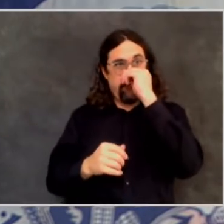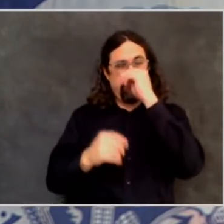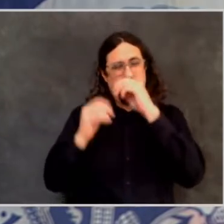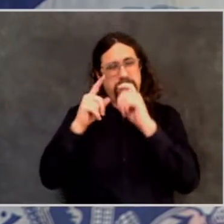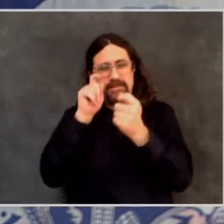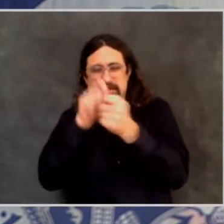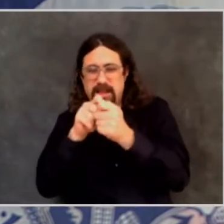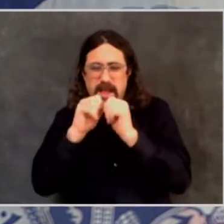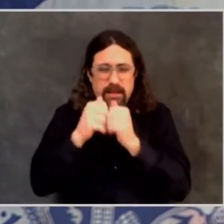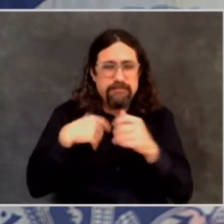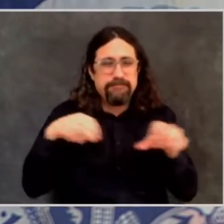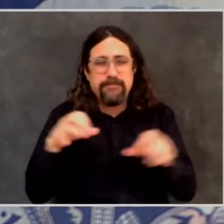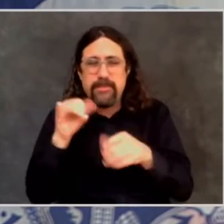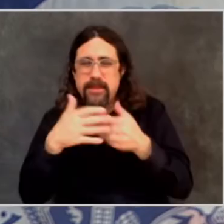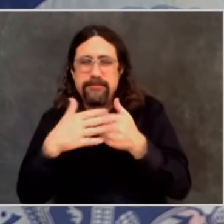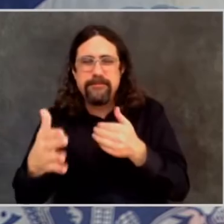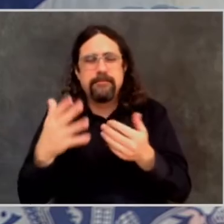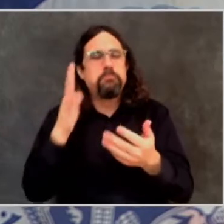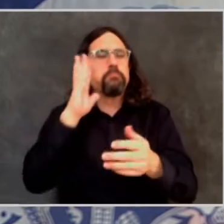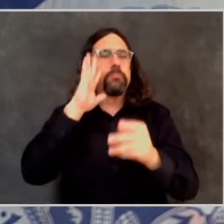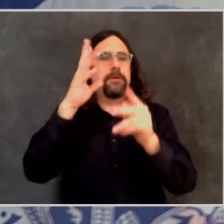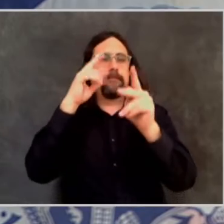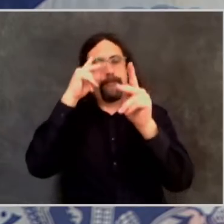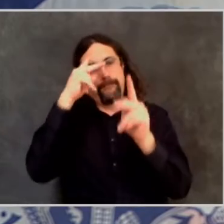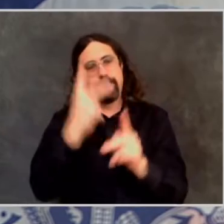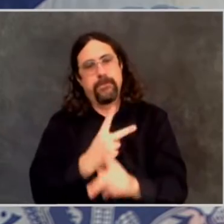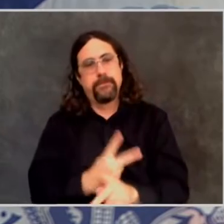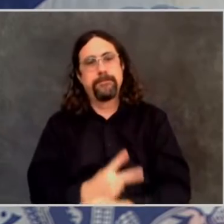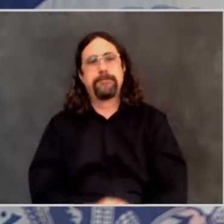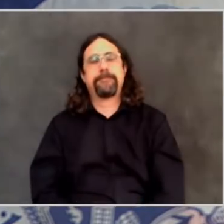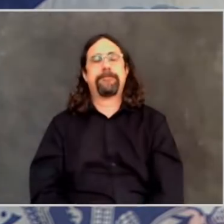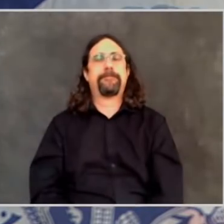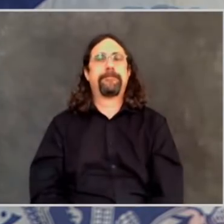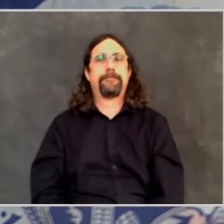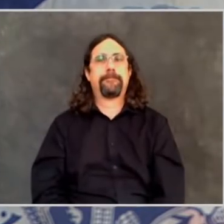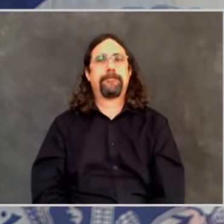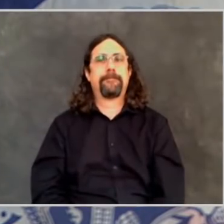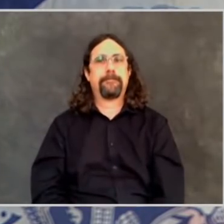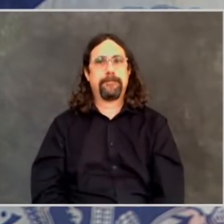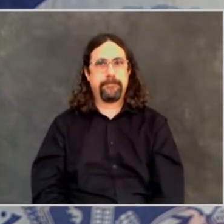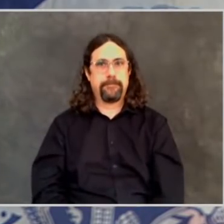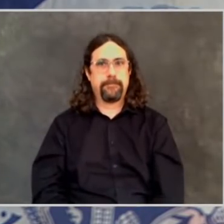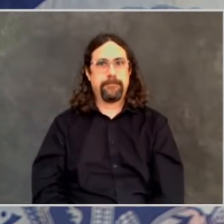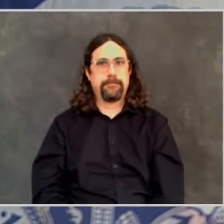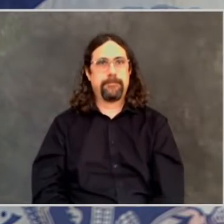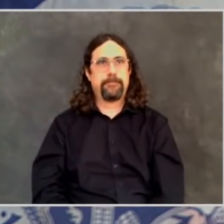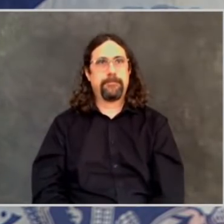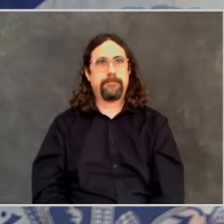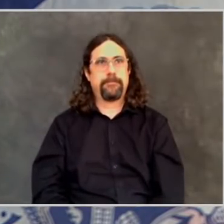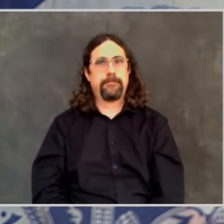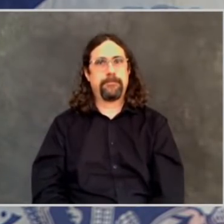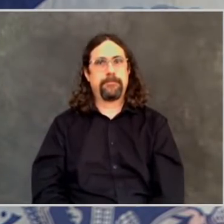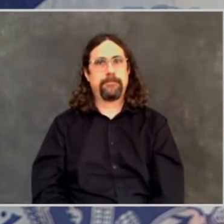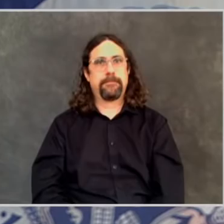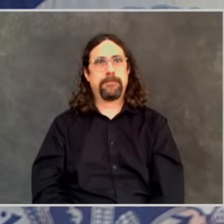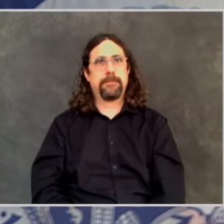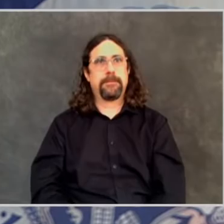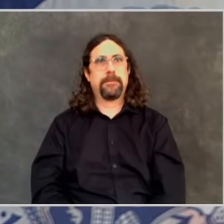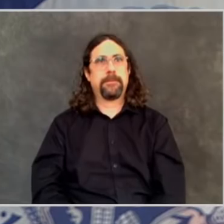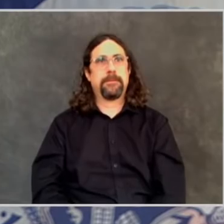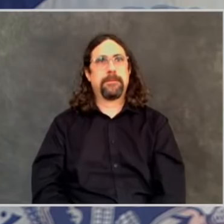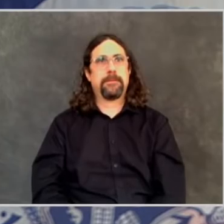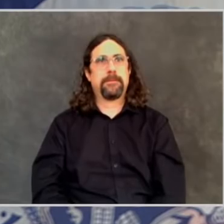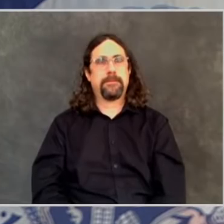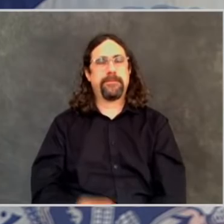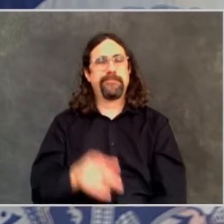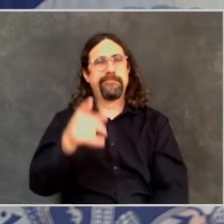disparities. Look, I don't want to talk about the pain other cities are going through. Some of the numbers we've seen, both the loss of life,